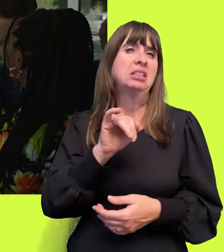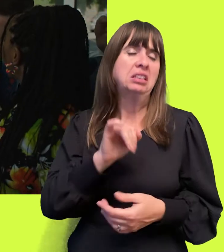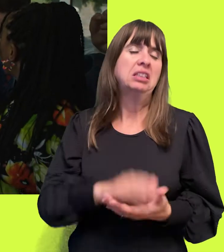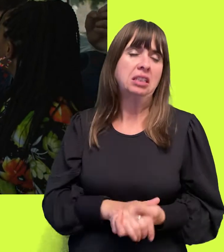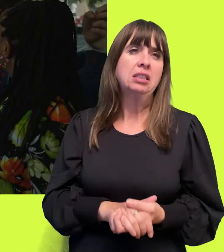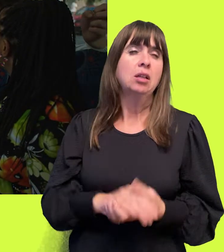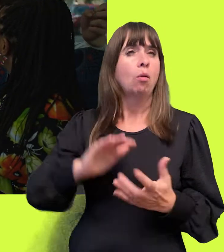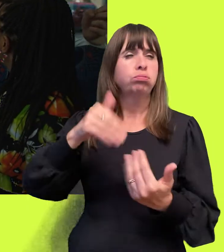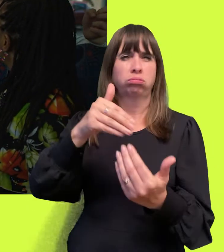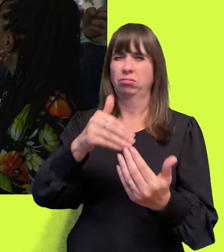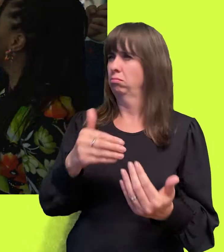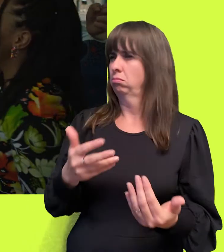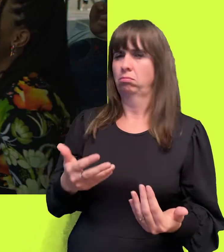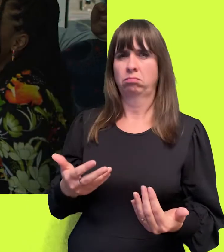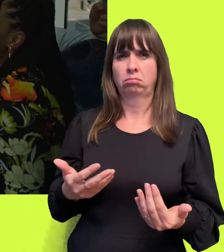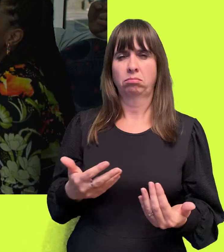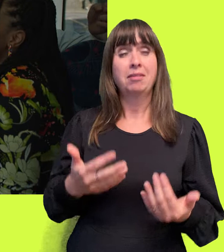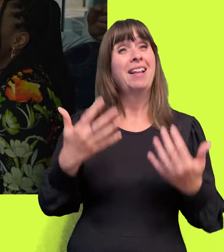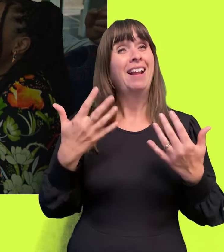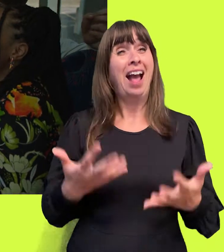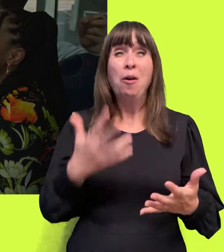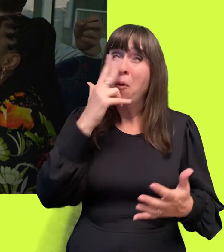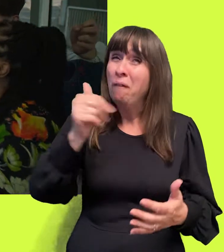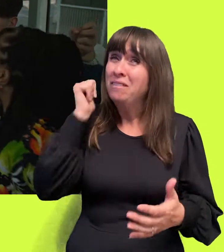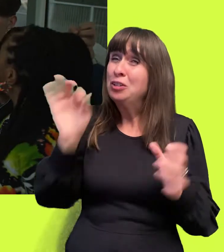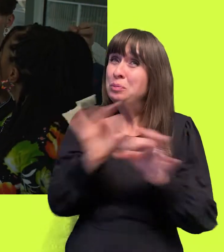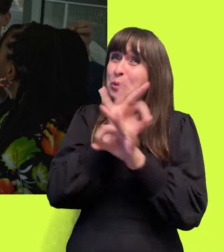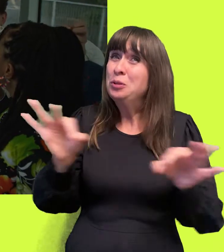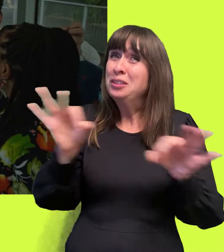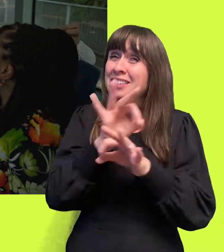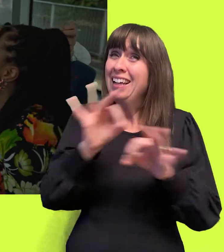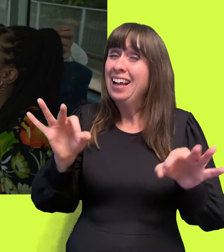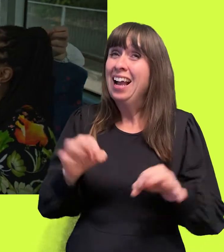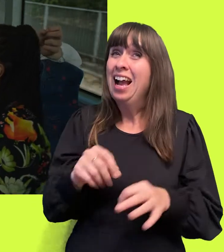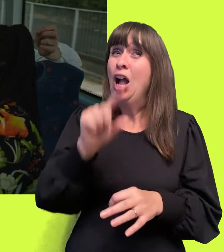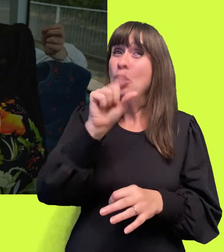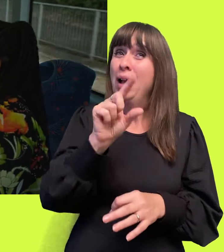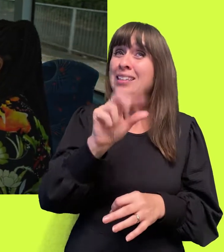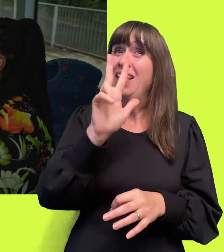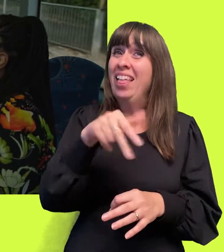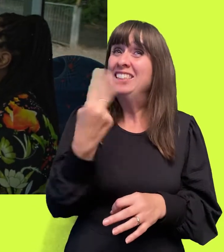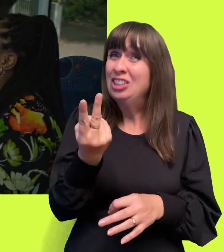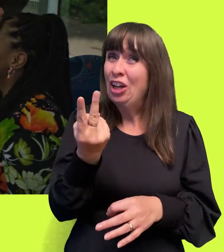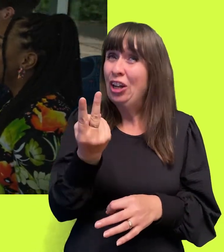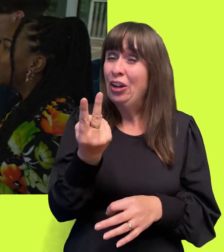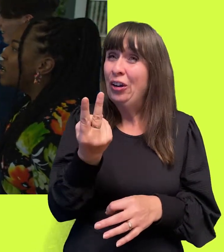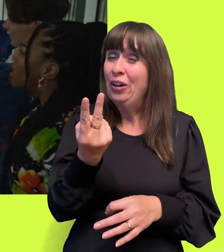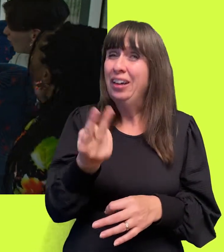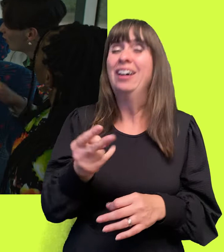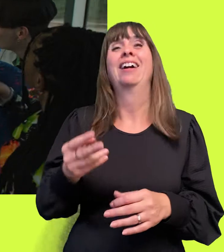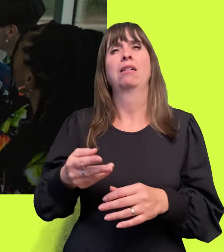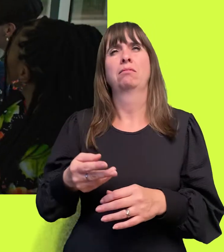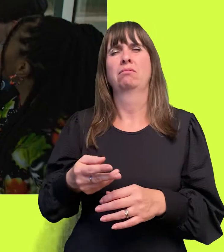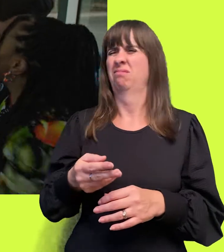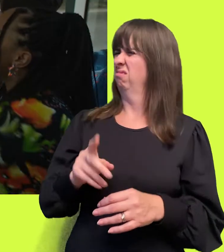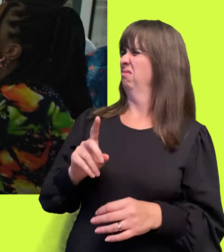of that? average. Like, who is it? Taking us back to the summer of 32 now, with this beautiful track from Left Frig and Greta Isaac. Isaac! What,